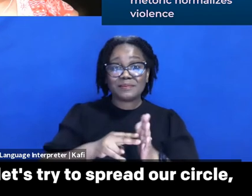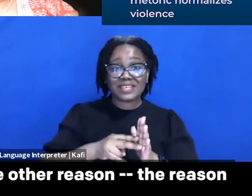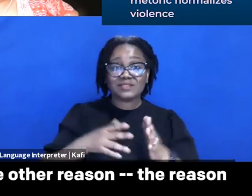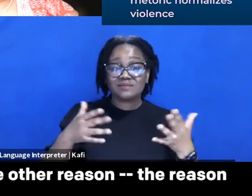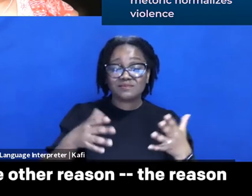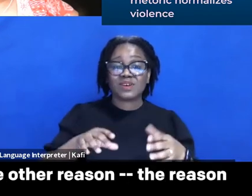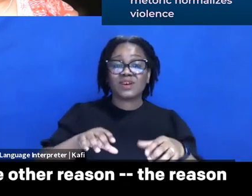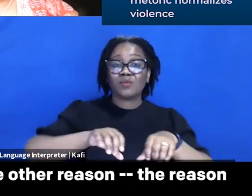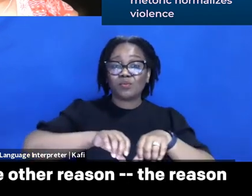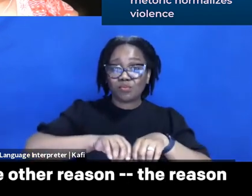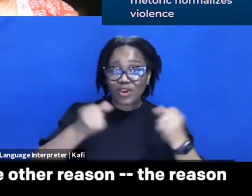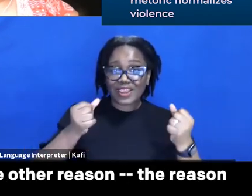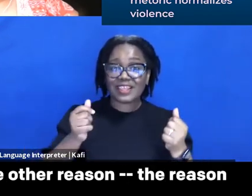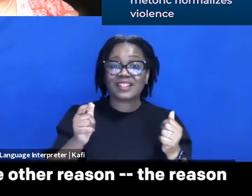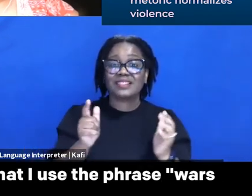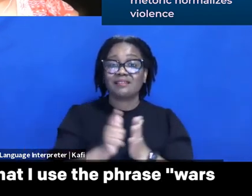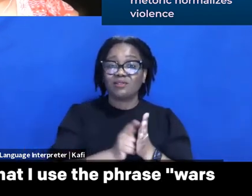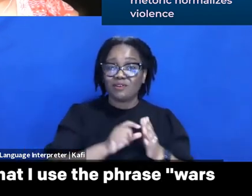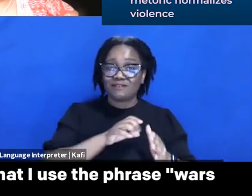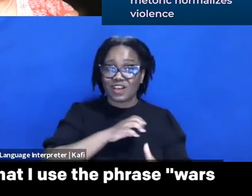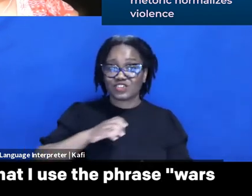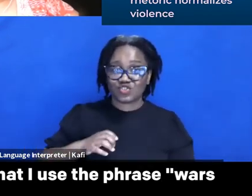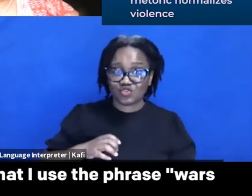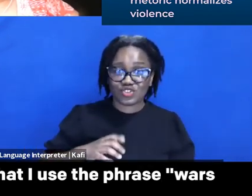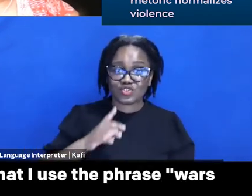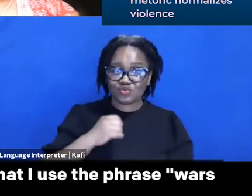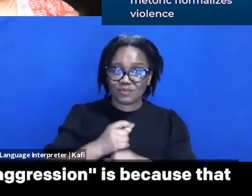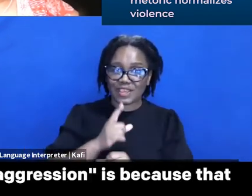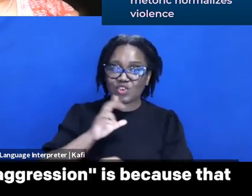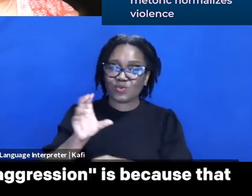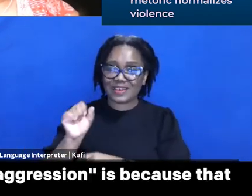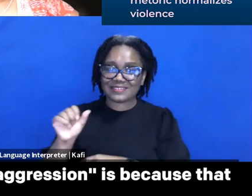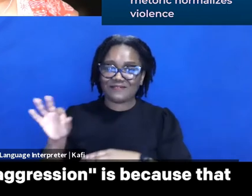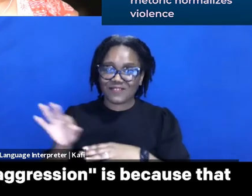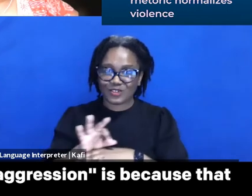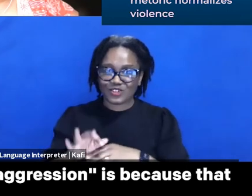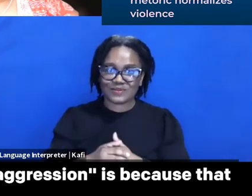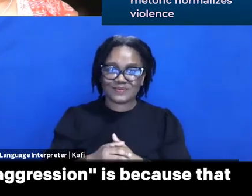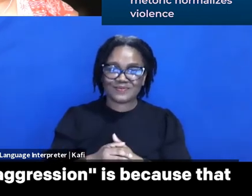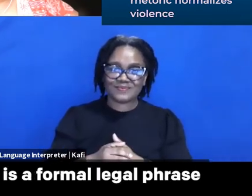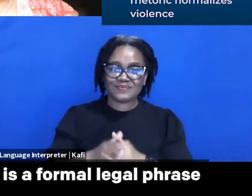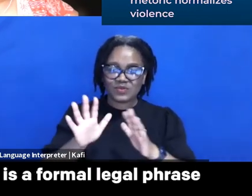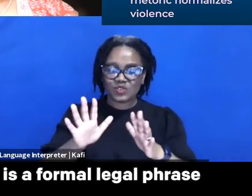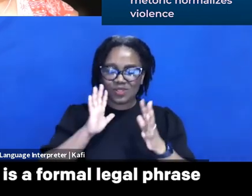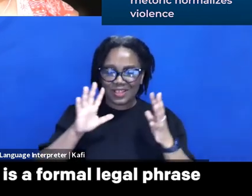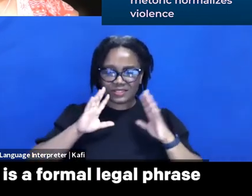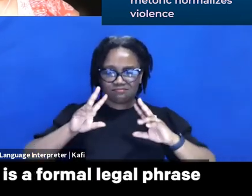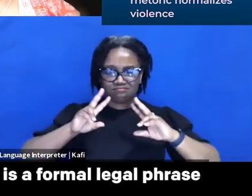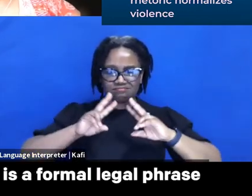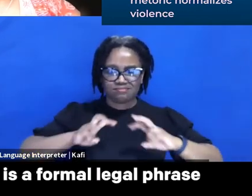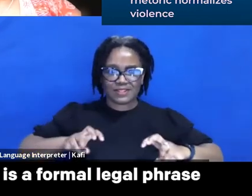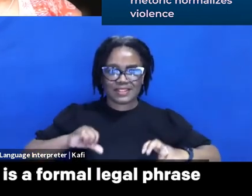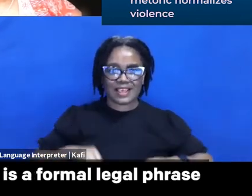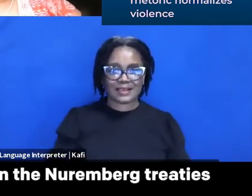square that circle. The reason that I use the phrase wars of aggression is because that is a formal